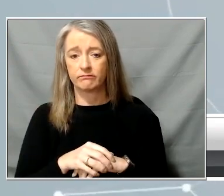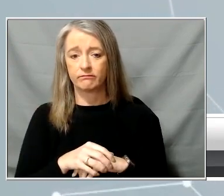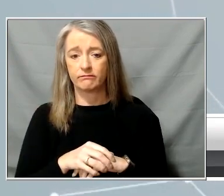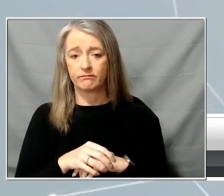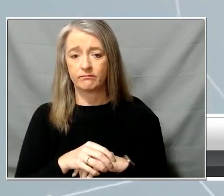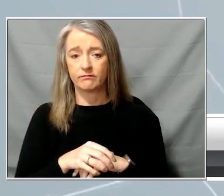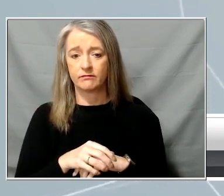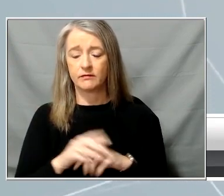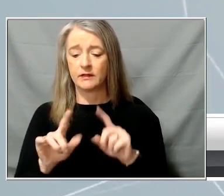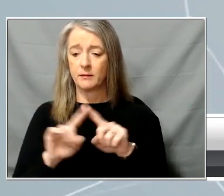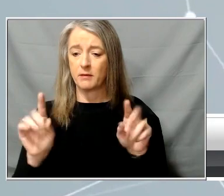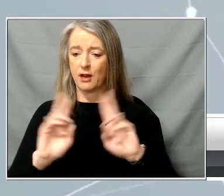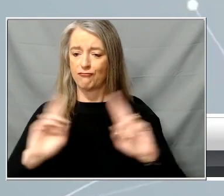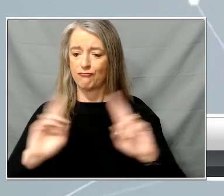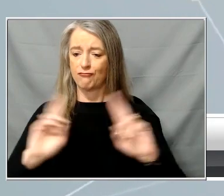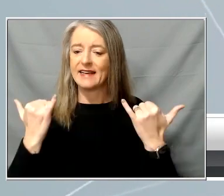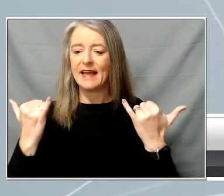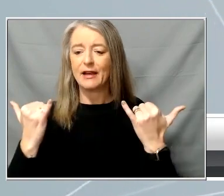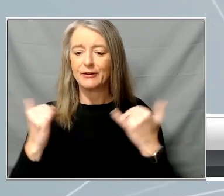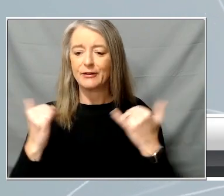But I'm ready now.